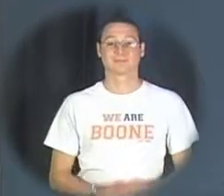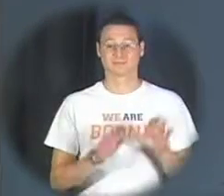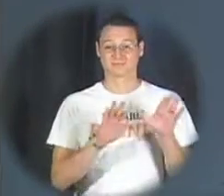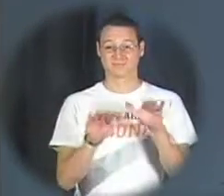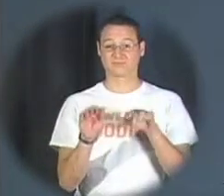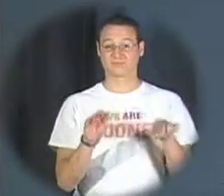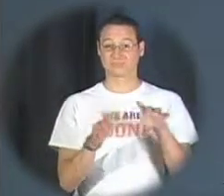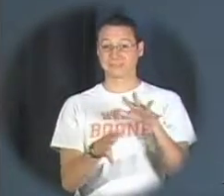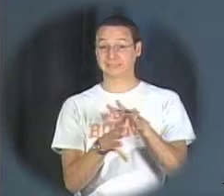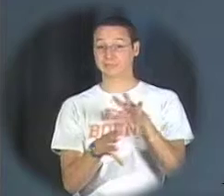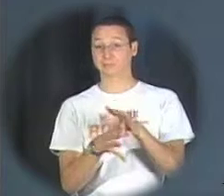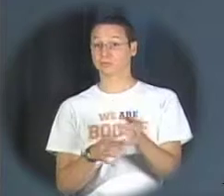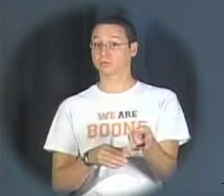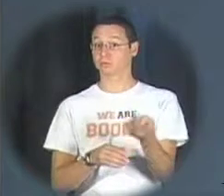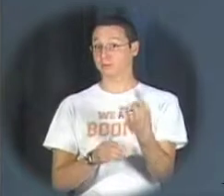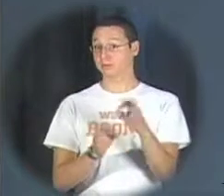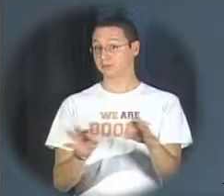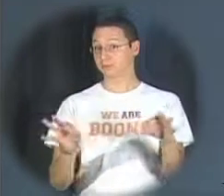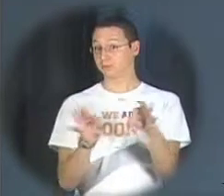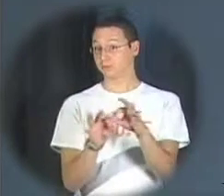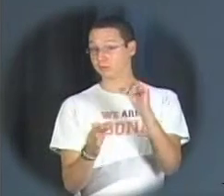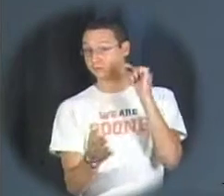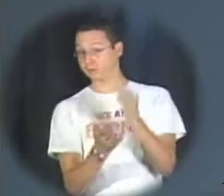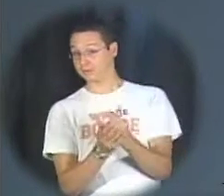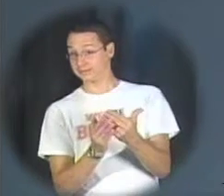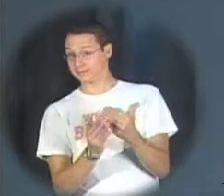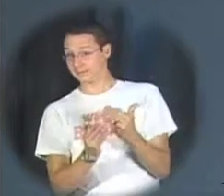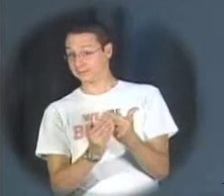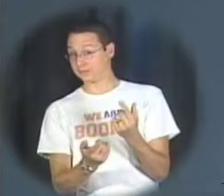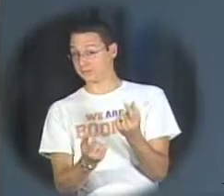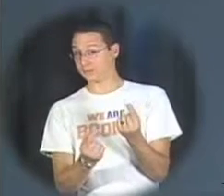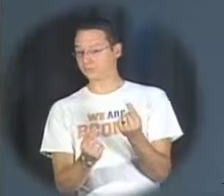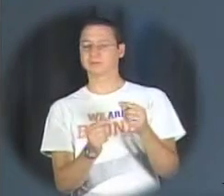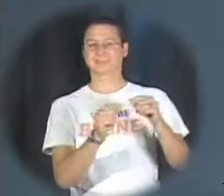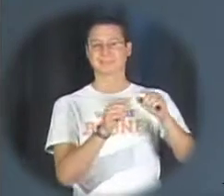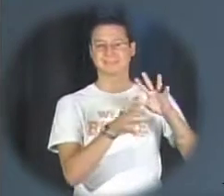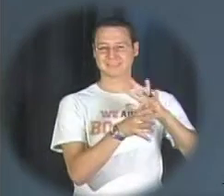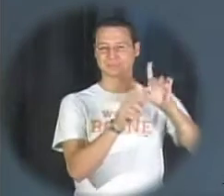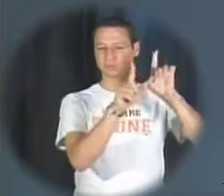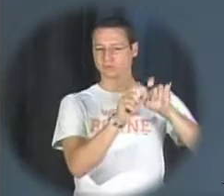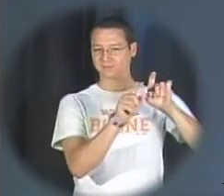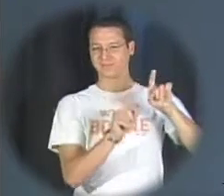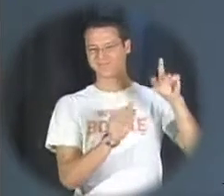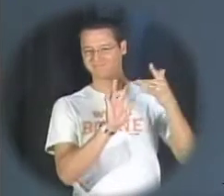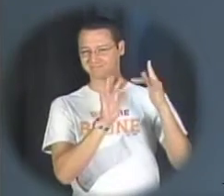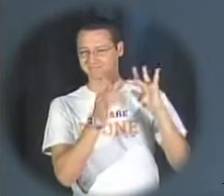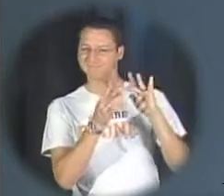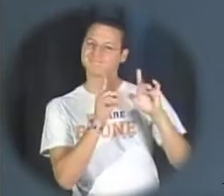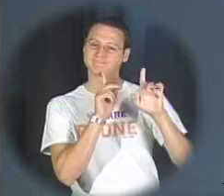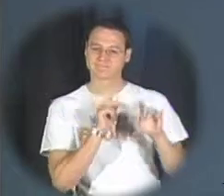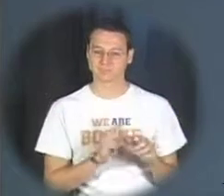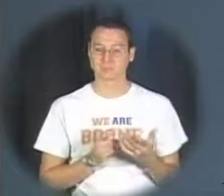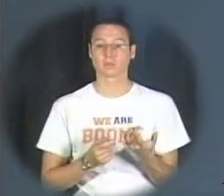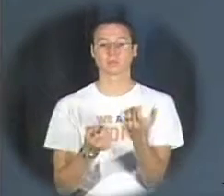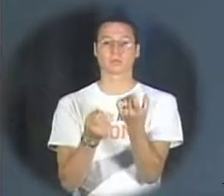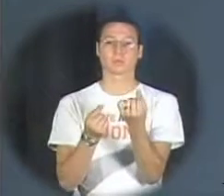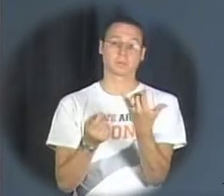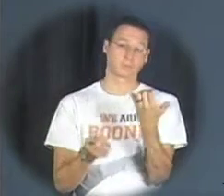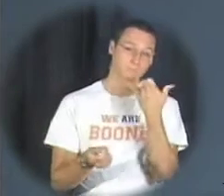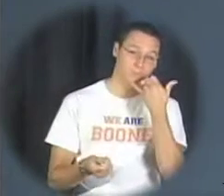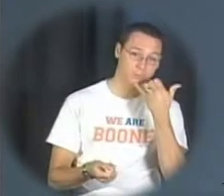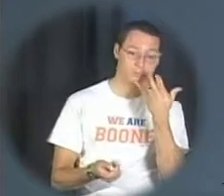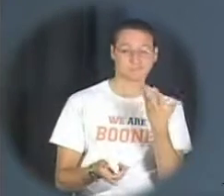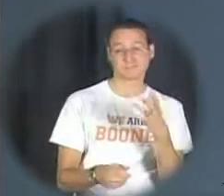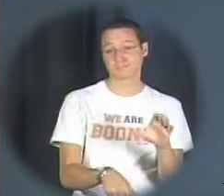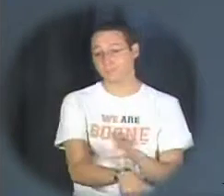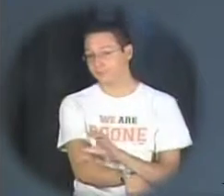Seniors, an important requirement for your graduation checklist is to complete your senior survey online. For this, you can go on your cell phone or any